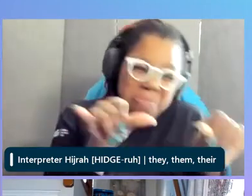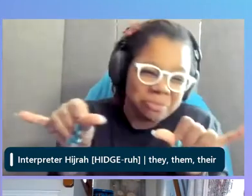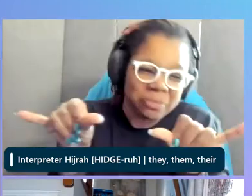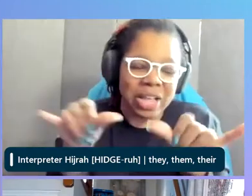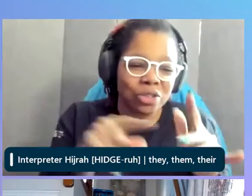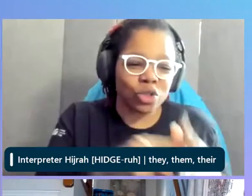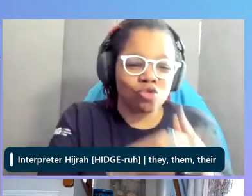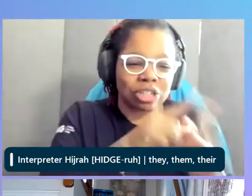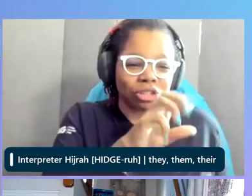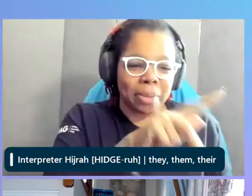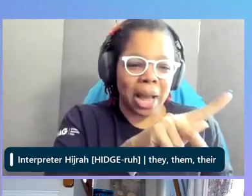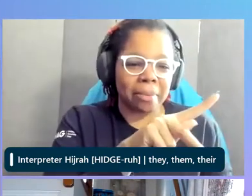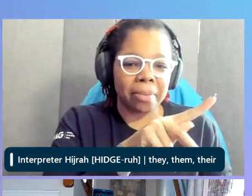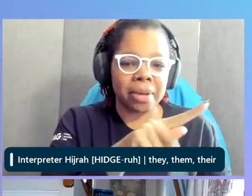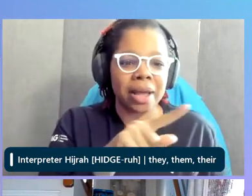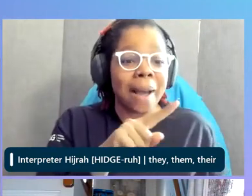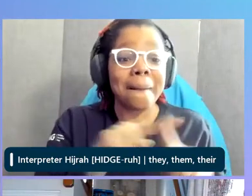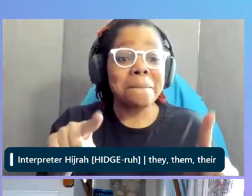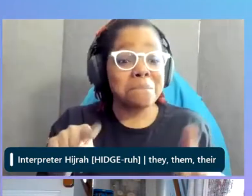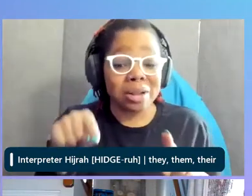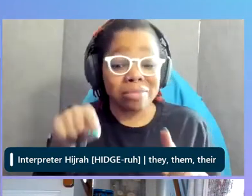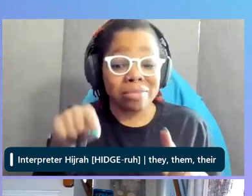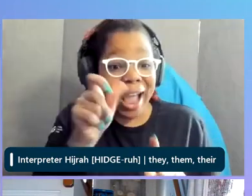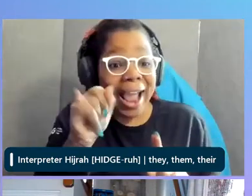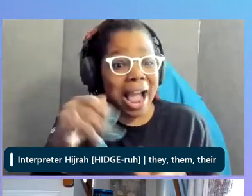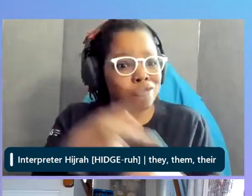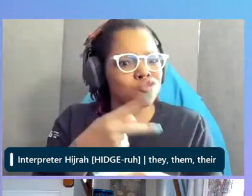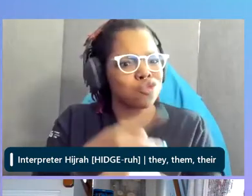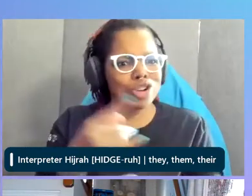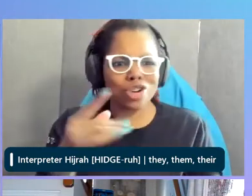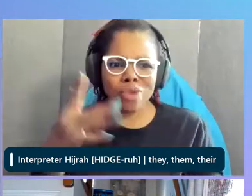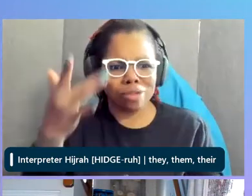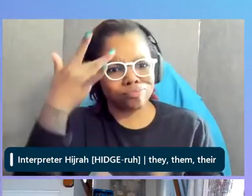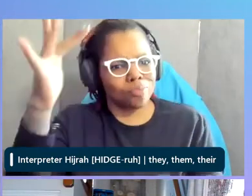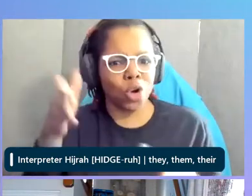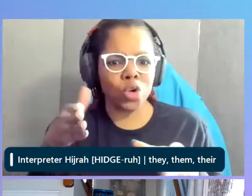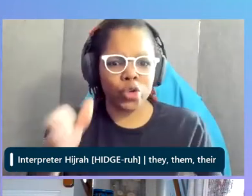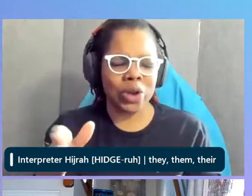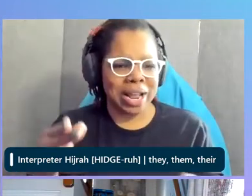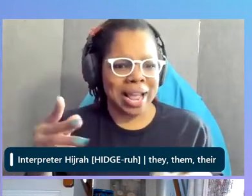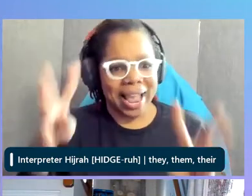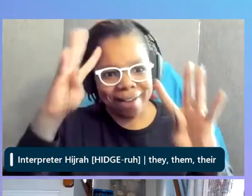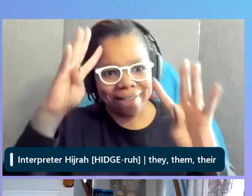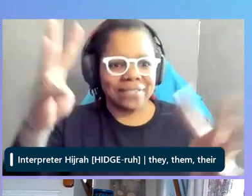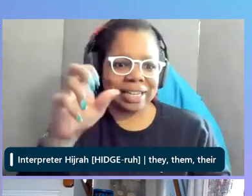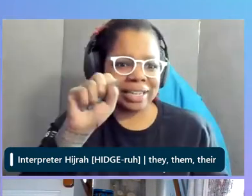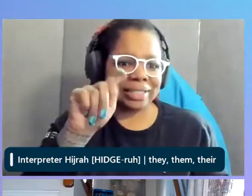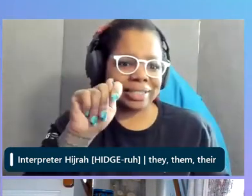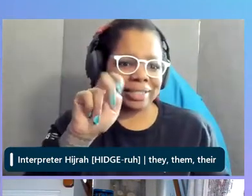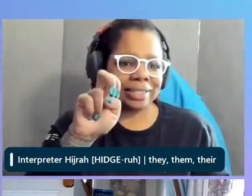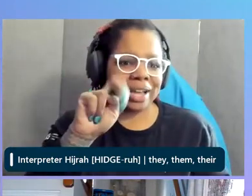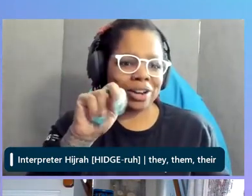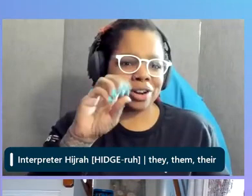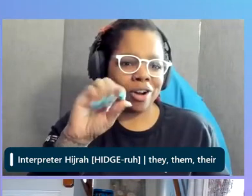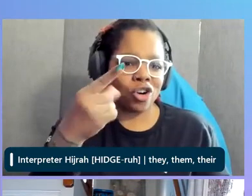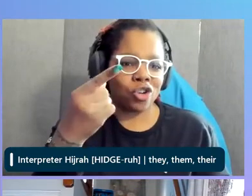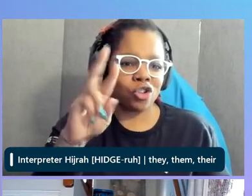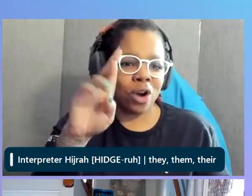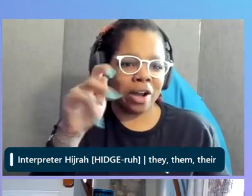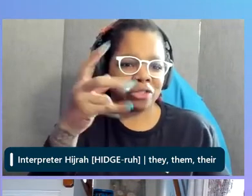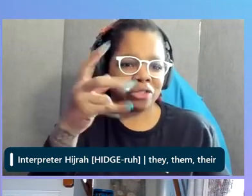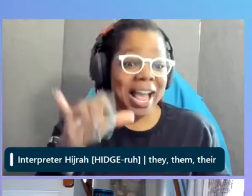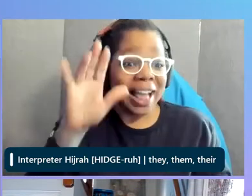original map. It just found a clever way to do it. It basically invented steganography, which is the art of hiding code